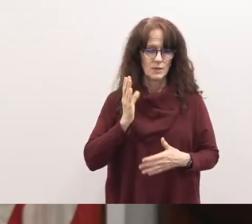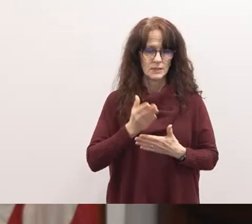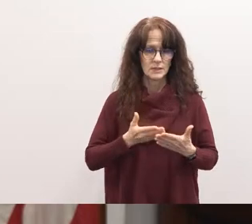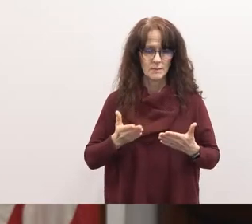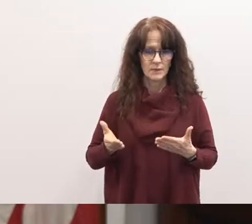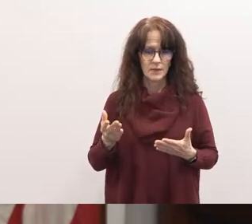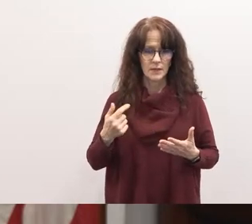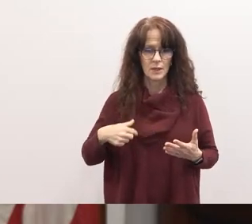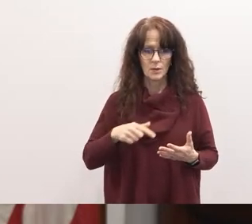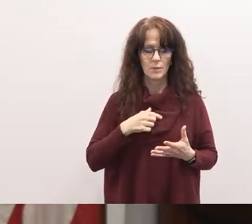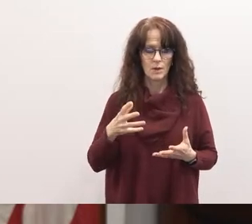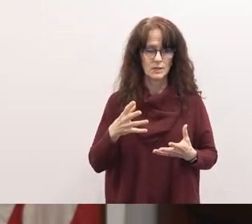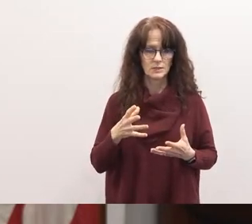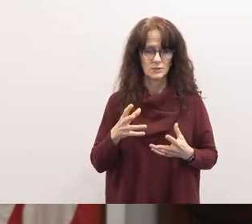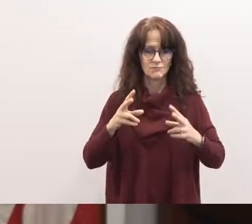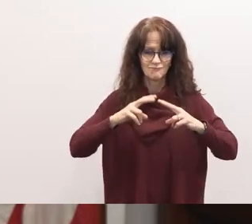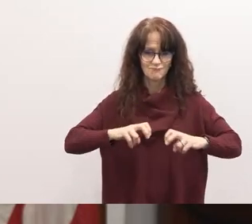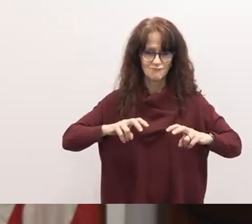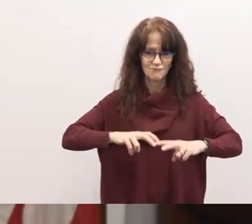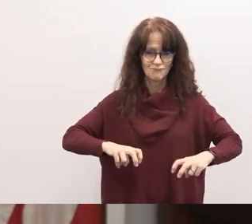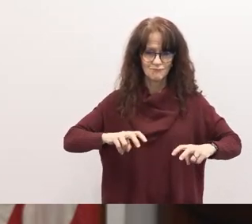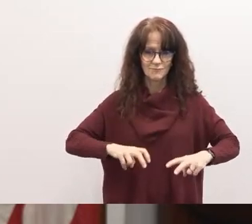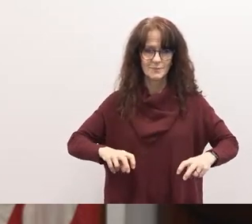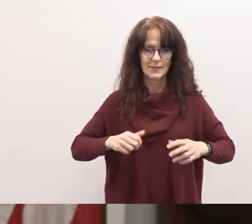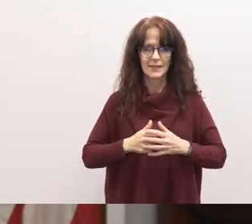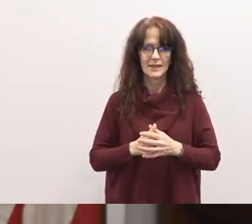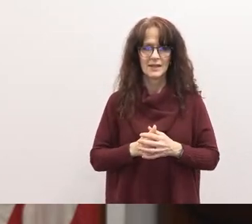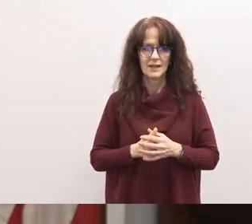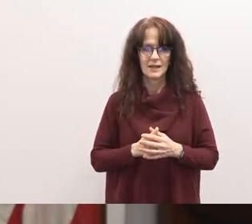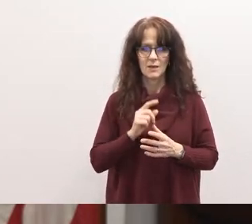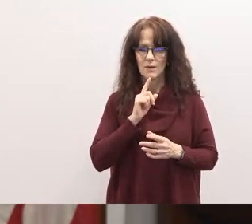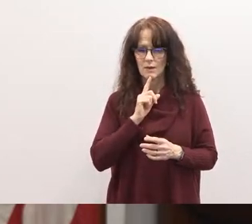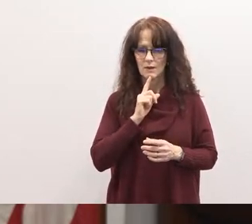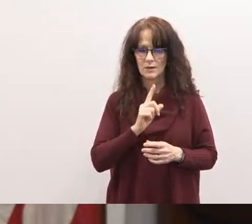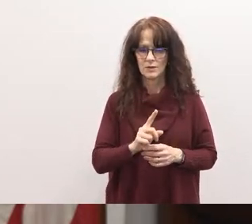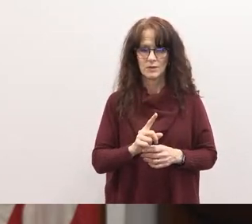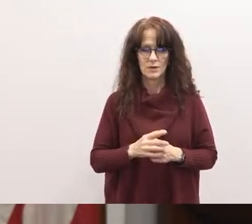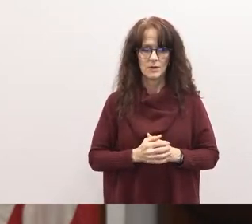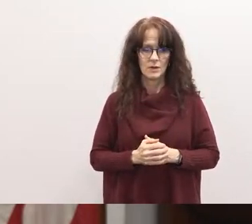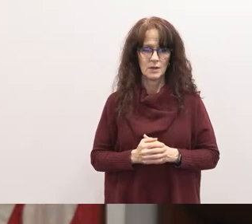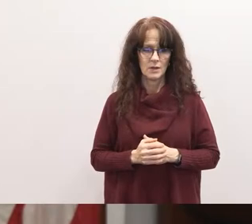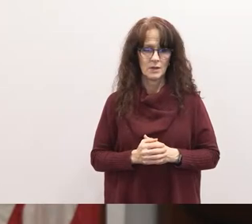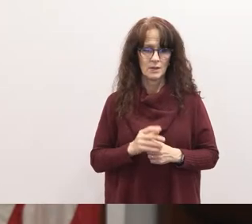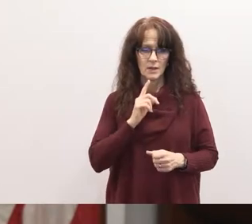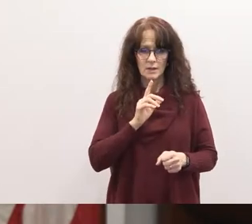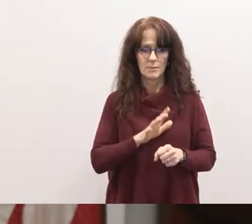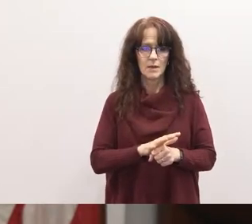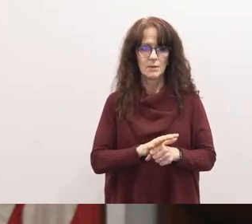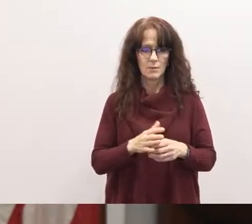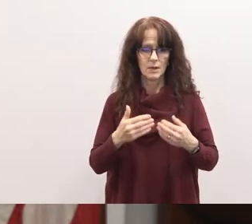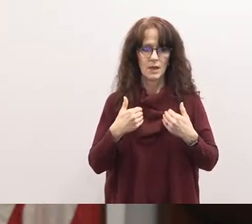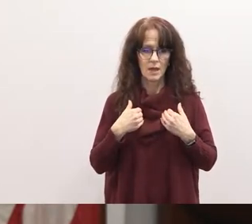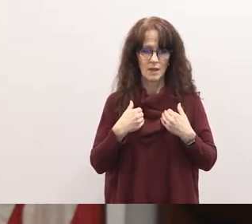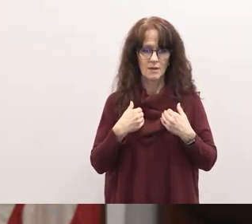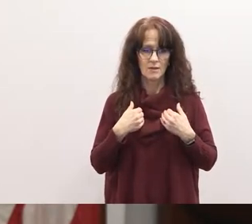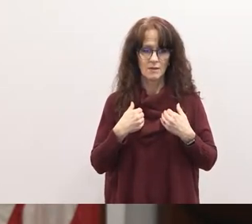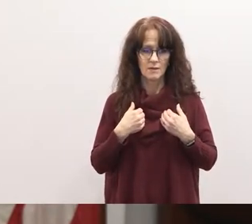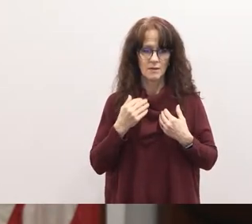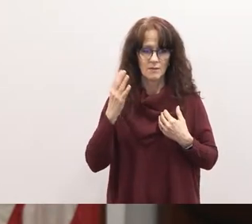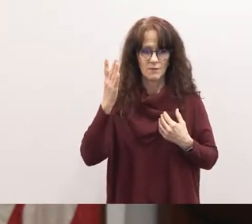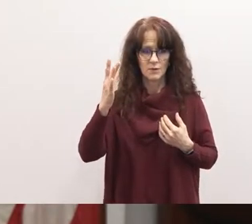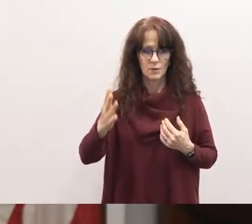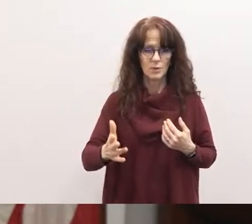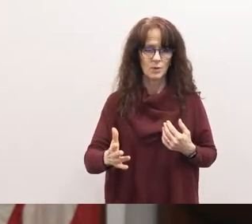something that we wanted to explore. So I just want to affirm the commitment that we have for any